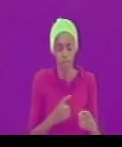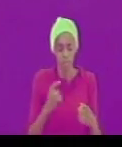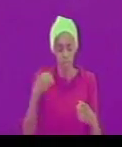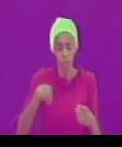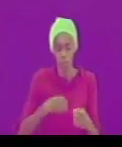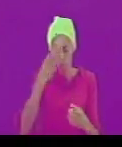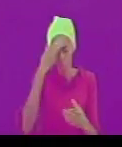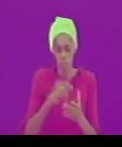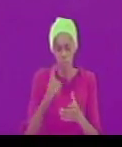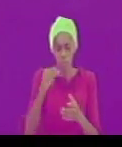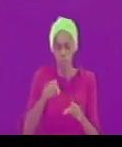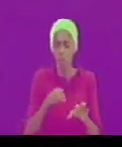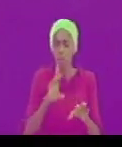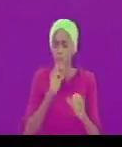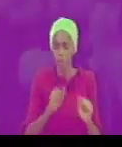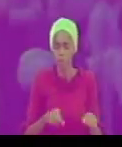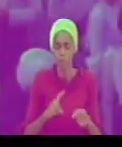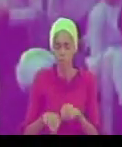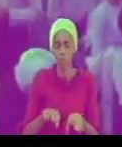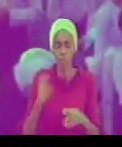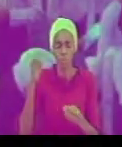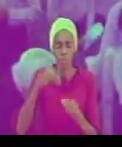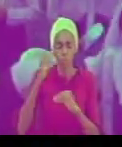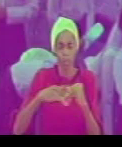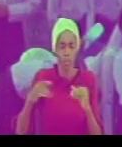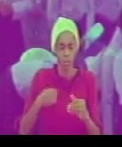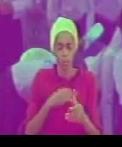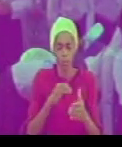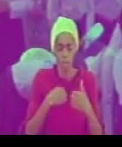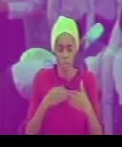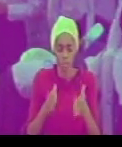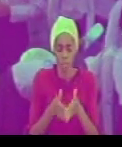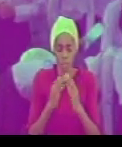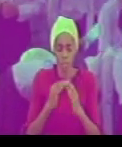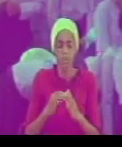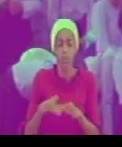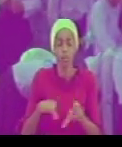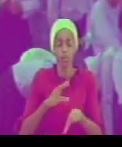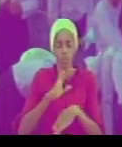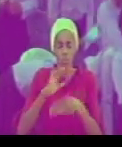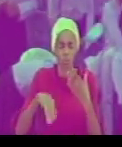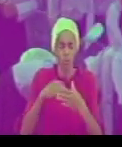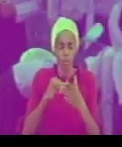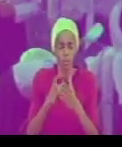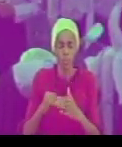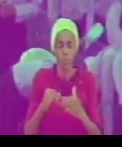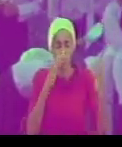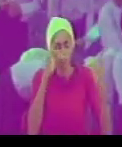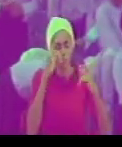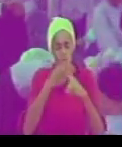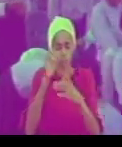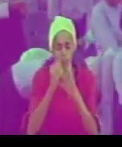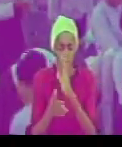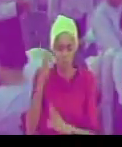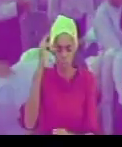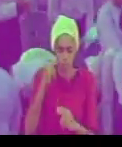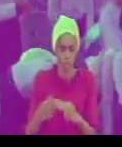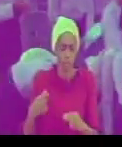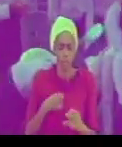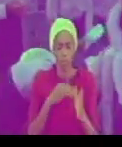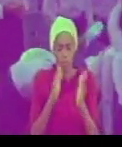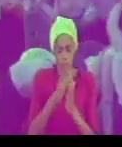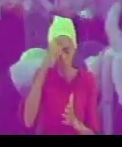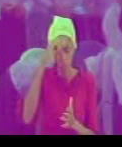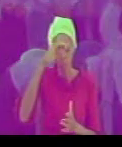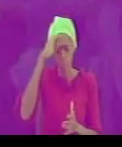expectation in the name of Jesus. We pray for our man of God, double portion upon his life, so that today calamity will come to an